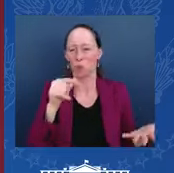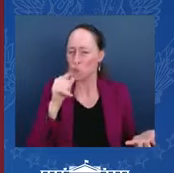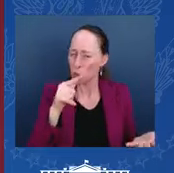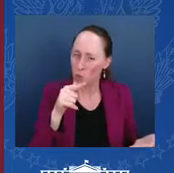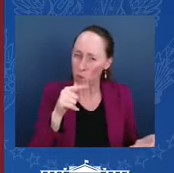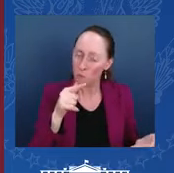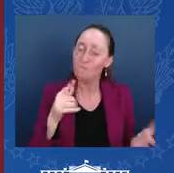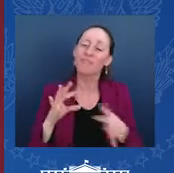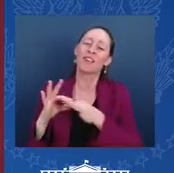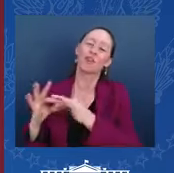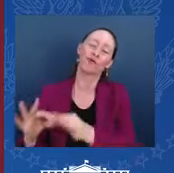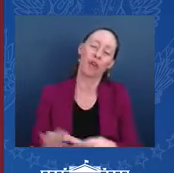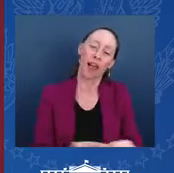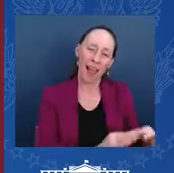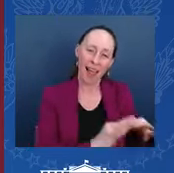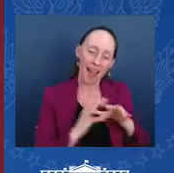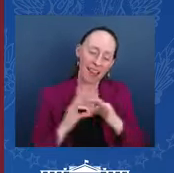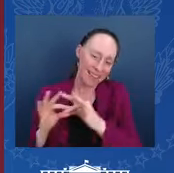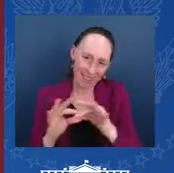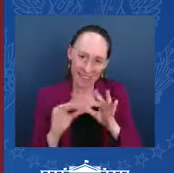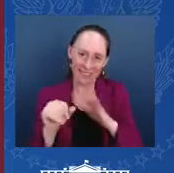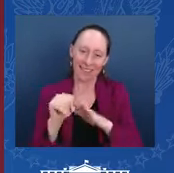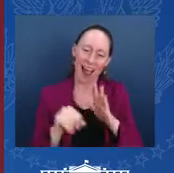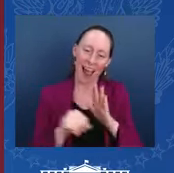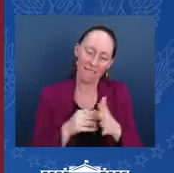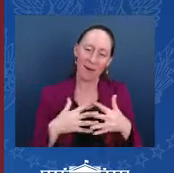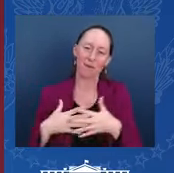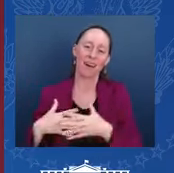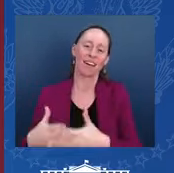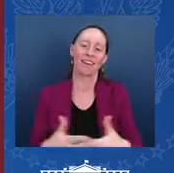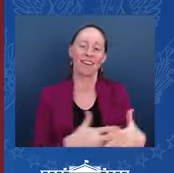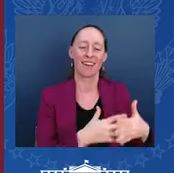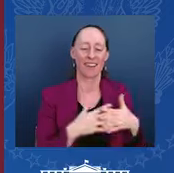nothing beyond our capacity. Not a damn thing beyond our capacity.